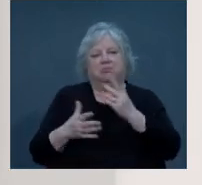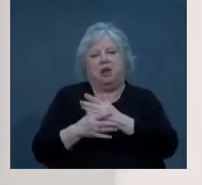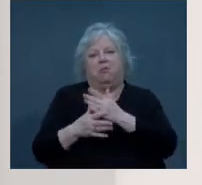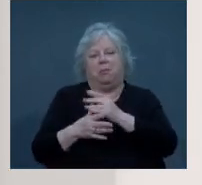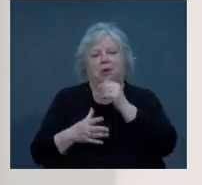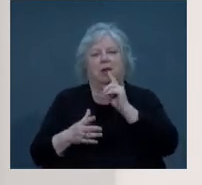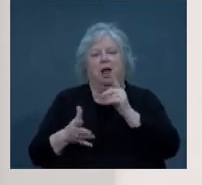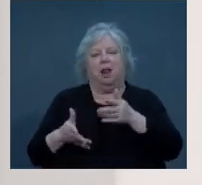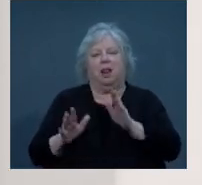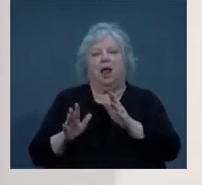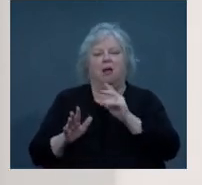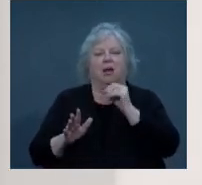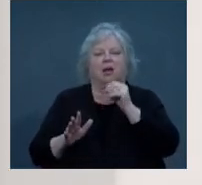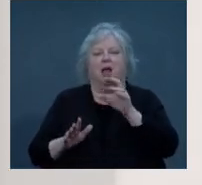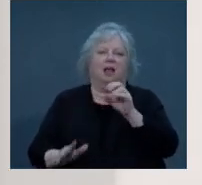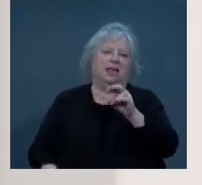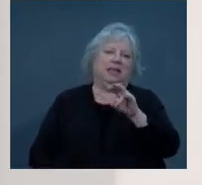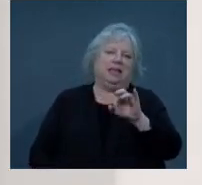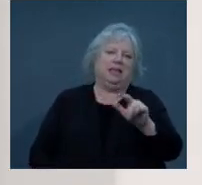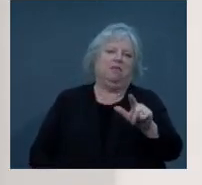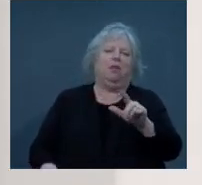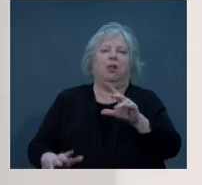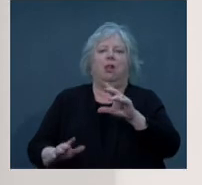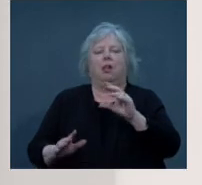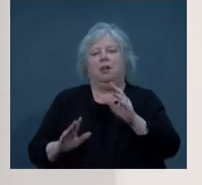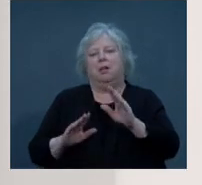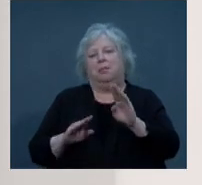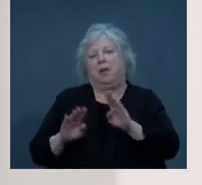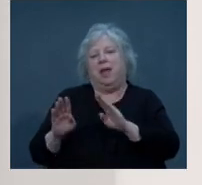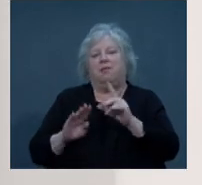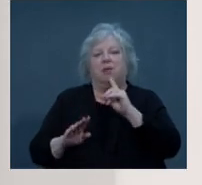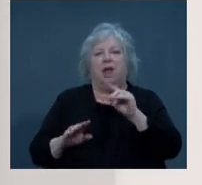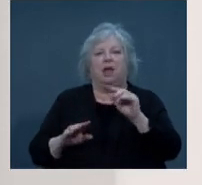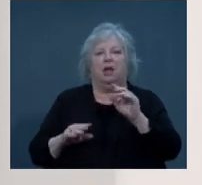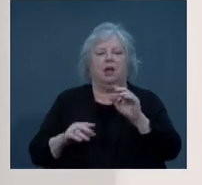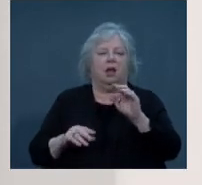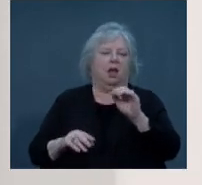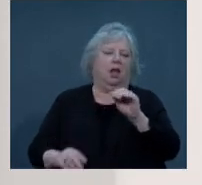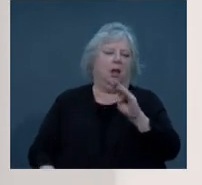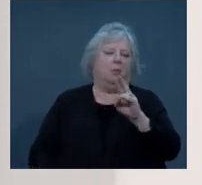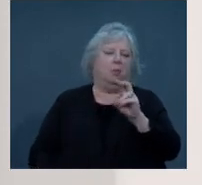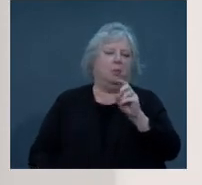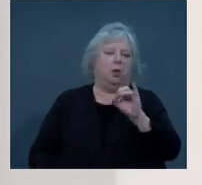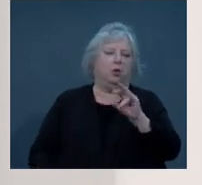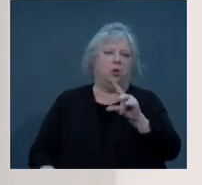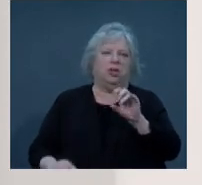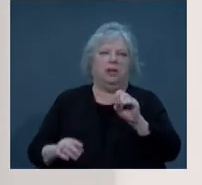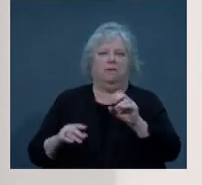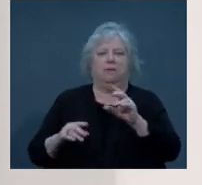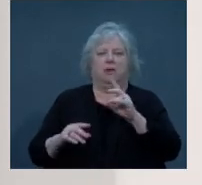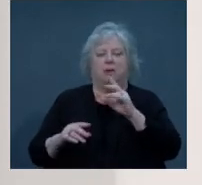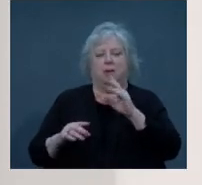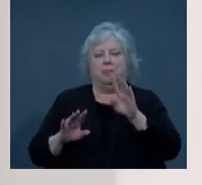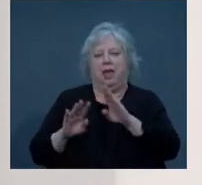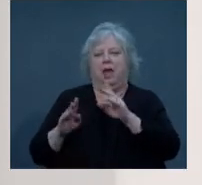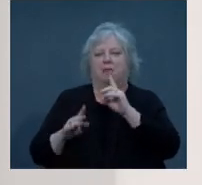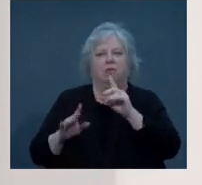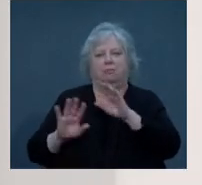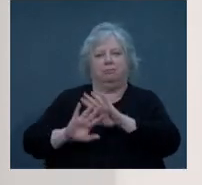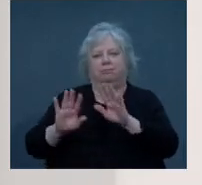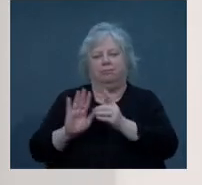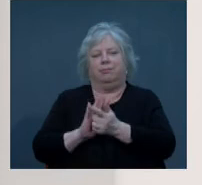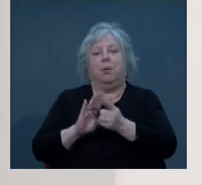and uncivil behavior and abusive behavior should not. My concern is if someone has